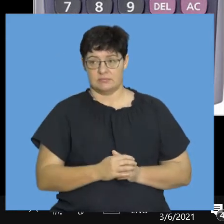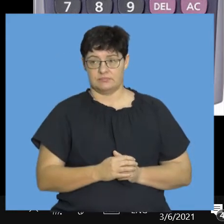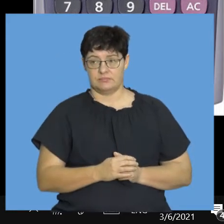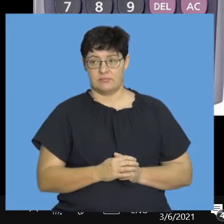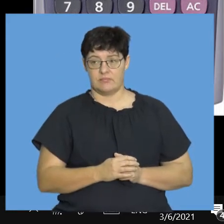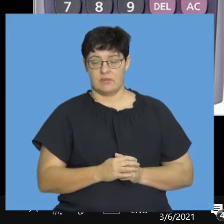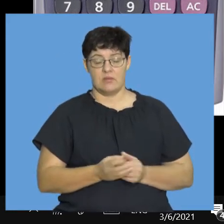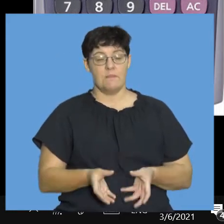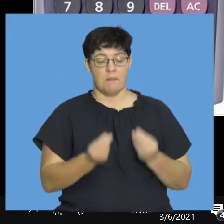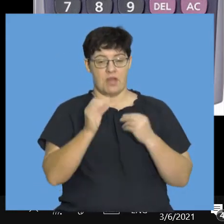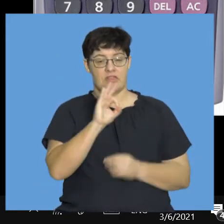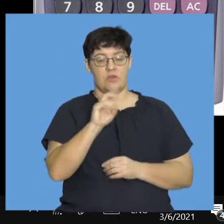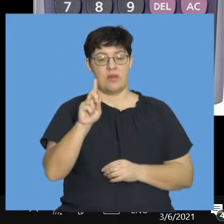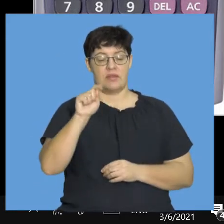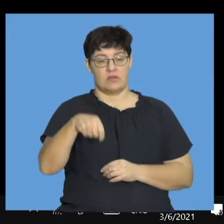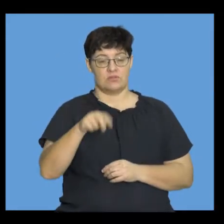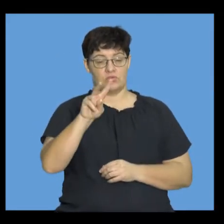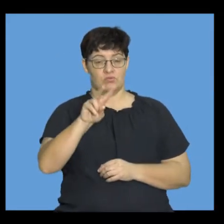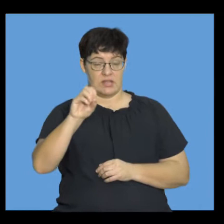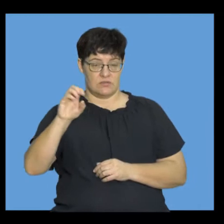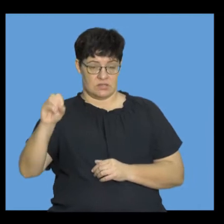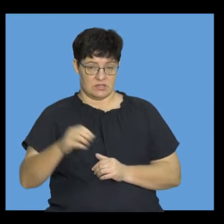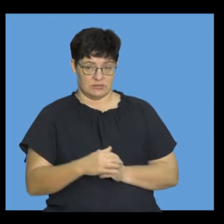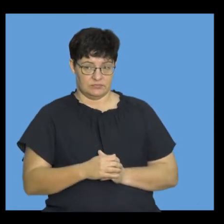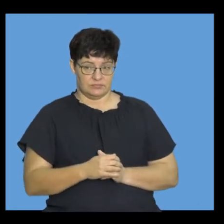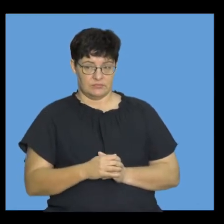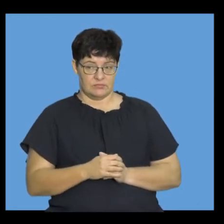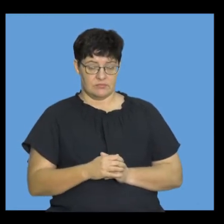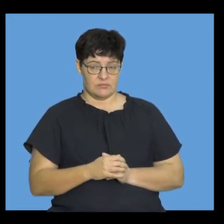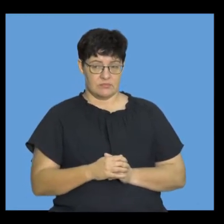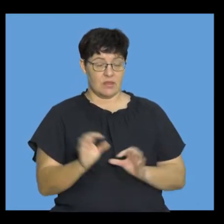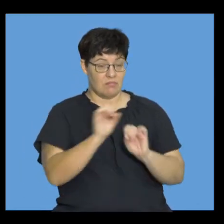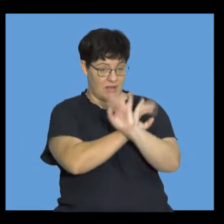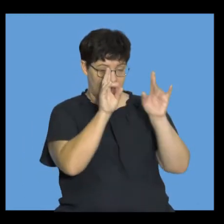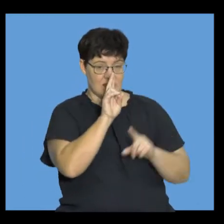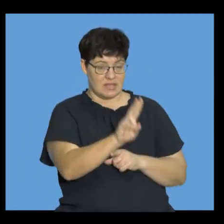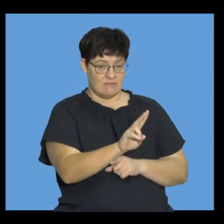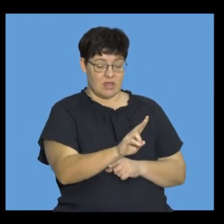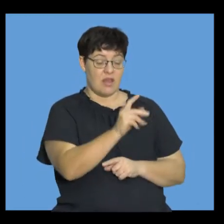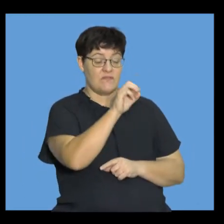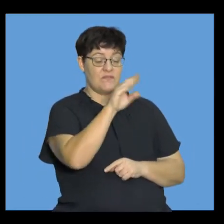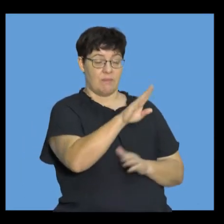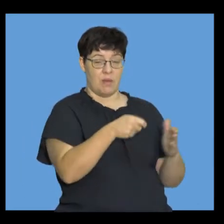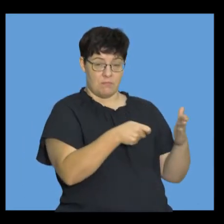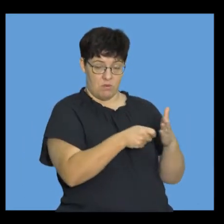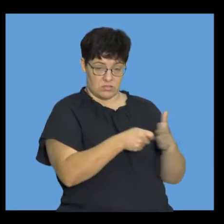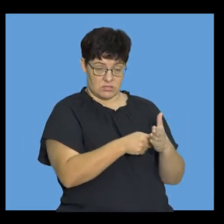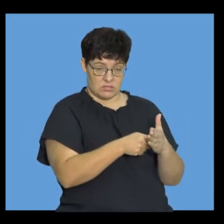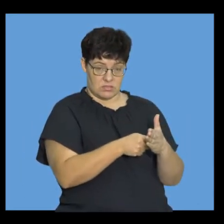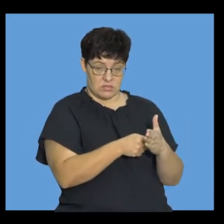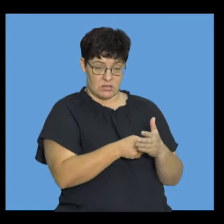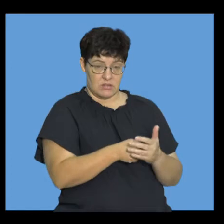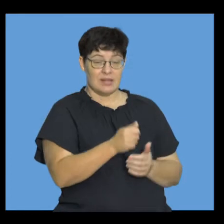you get a figure of 31,200. So you can clearly see, if you bought in February, they told you, you pay 2